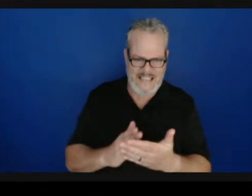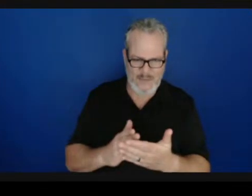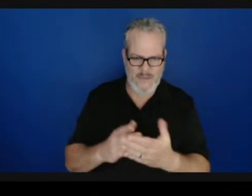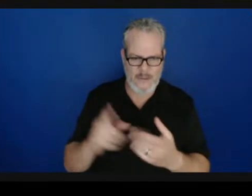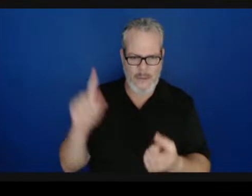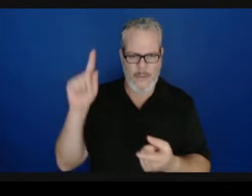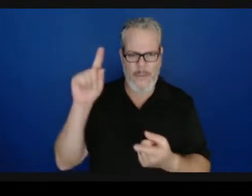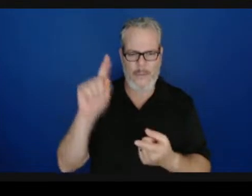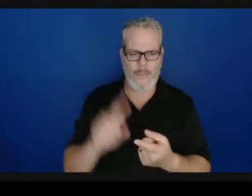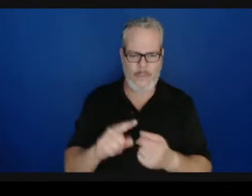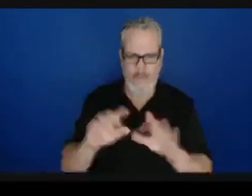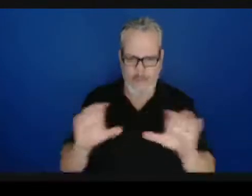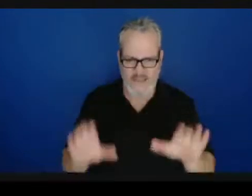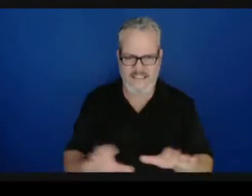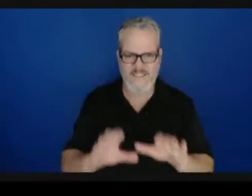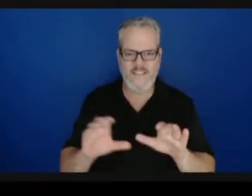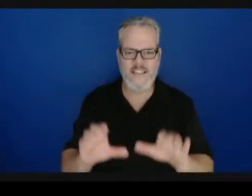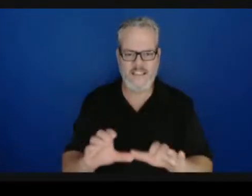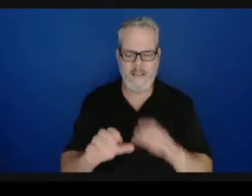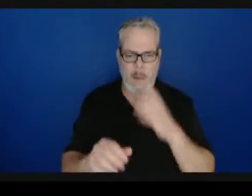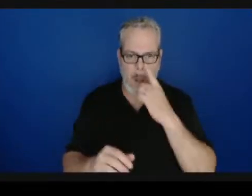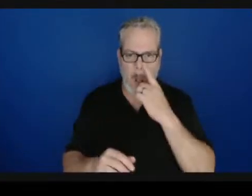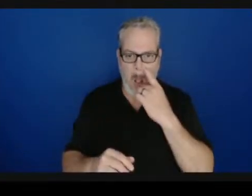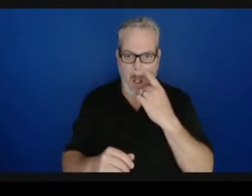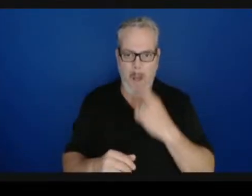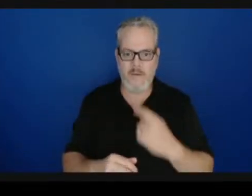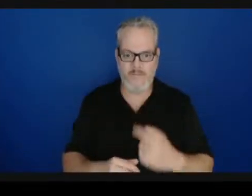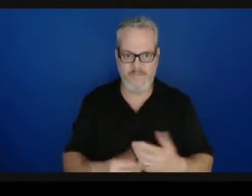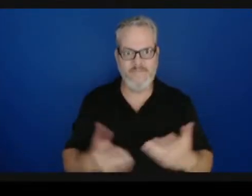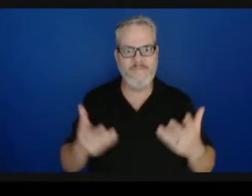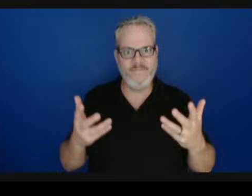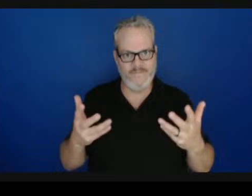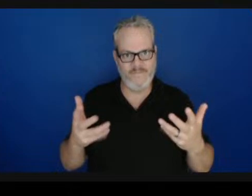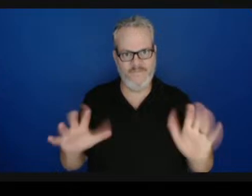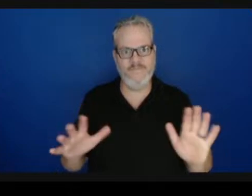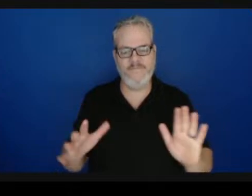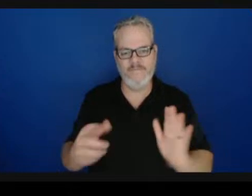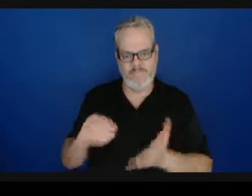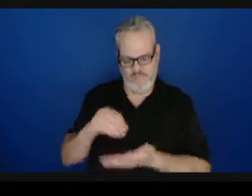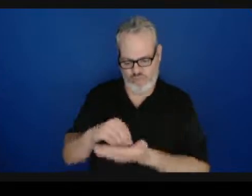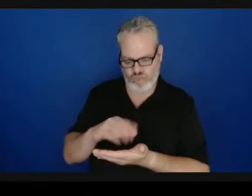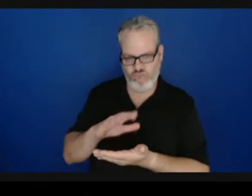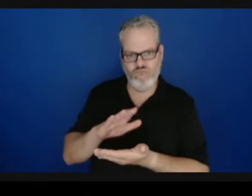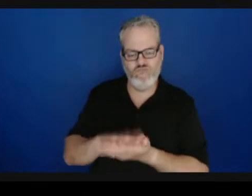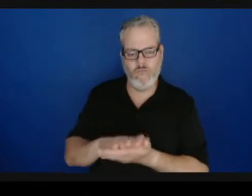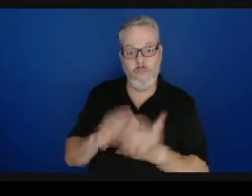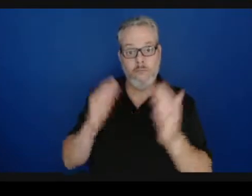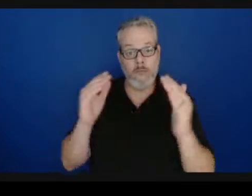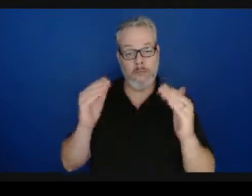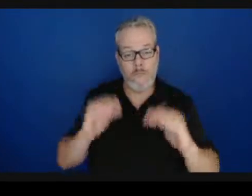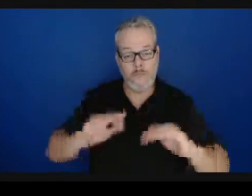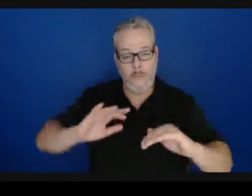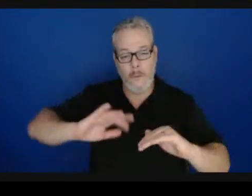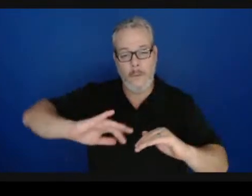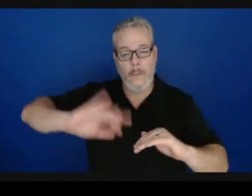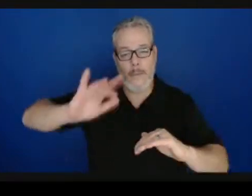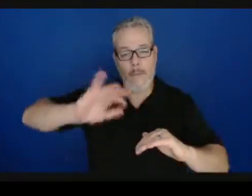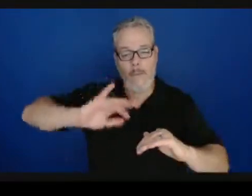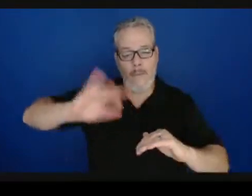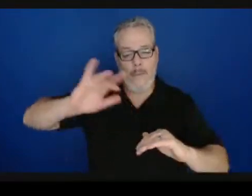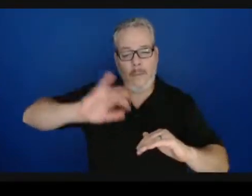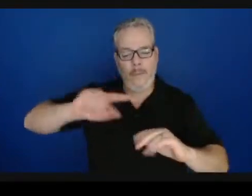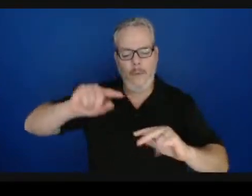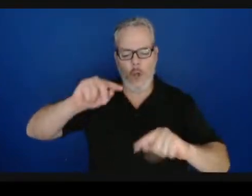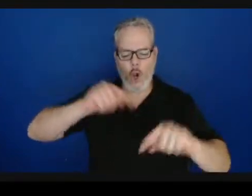So those are the emission rates reported there. If we go even further back, let me just jump while I'm on a